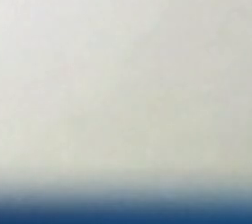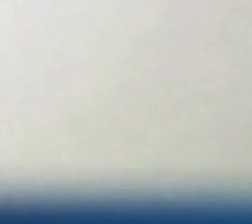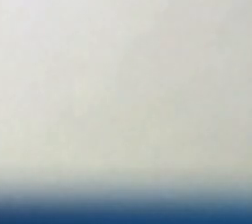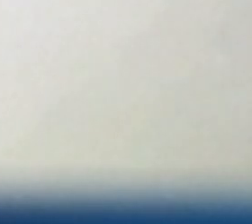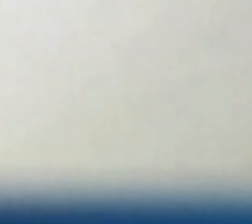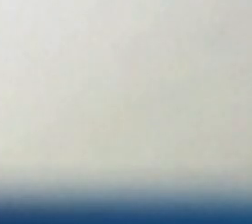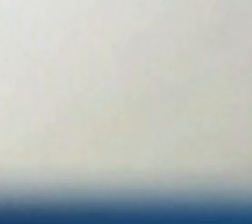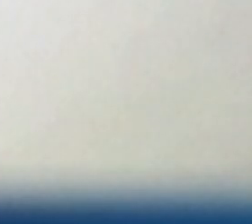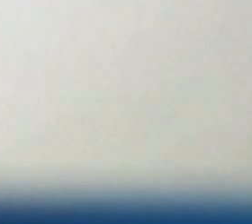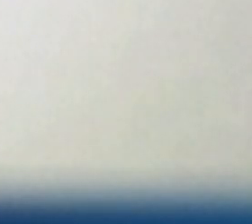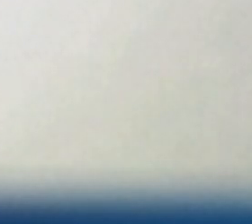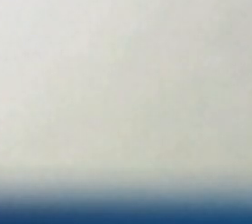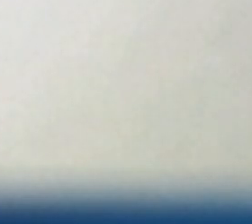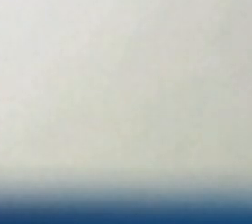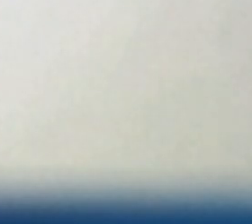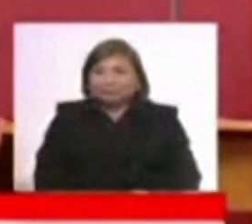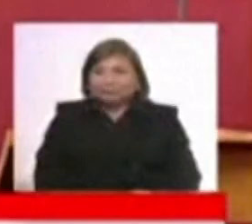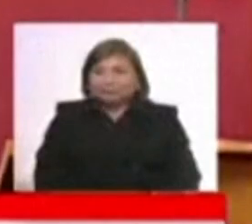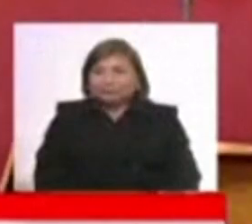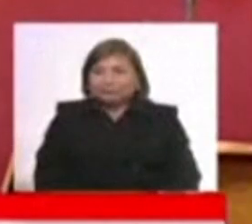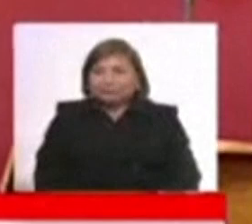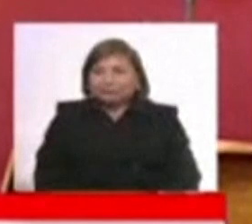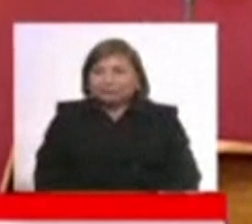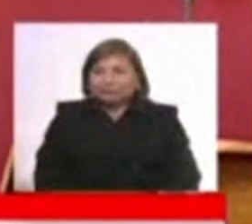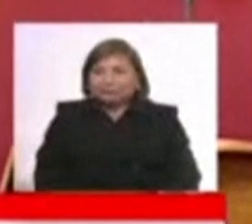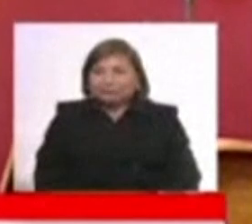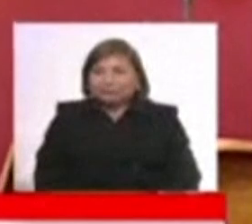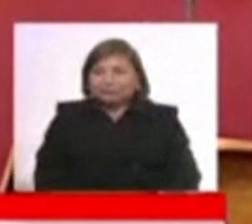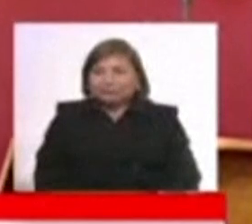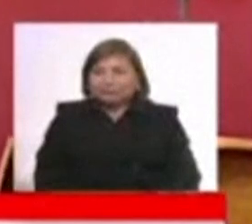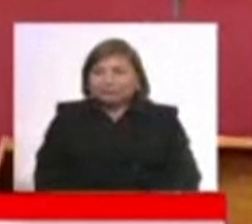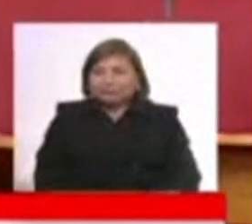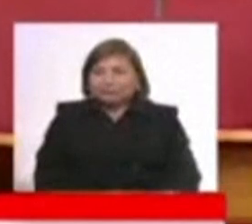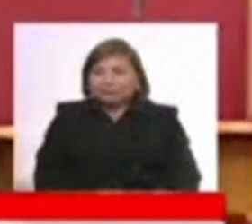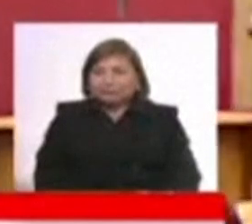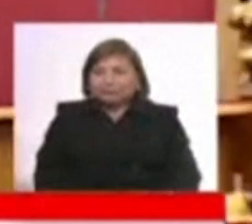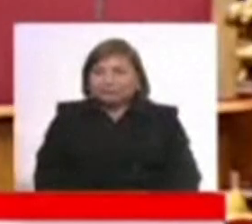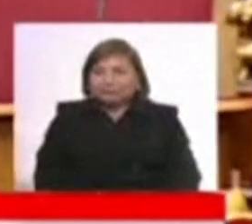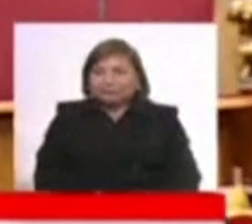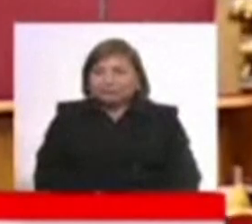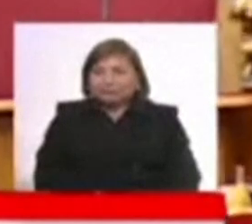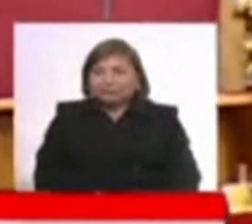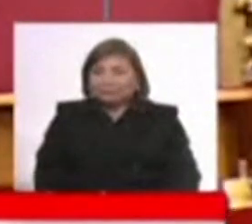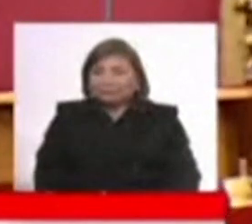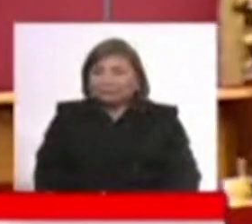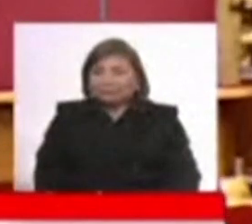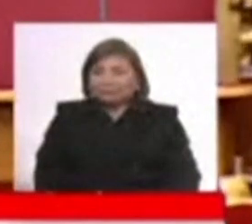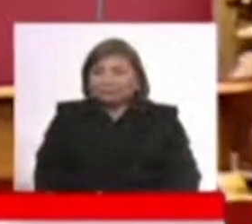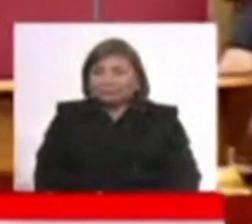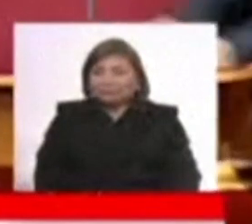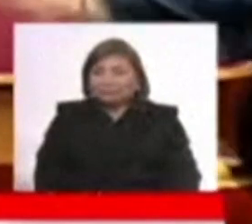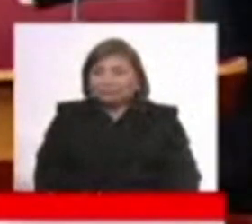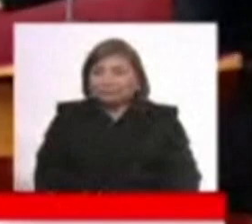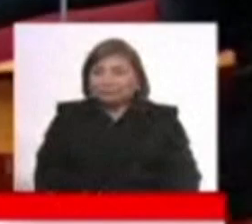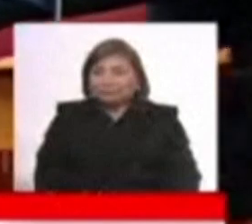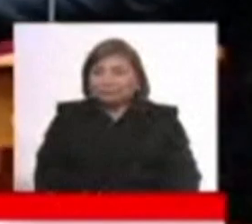under provisional detention for 7 days. Dina Boluarte, the Peruvian vice president under Castillo, has been sworn in and